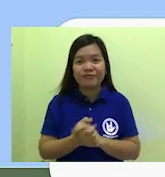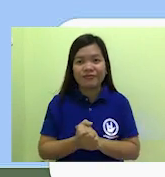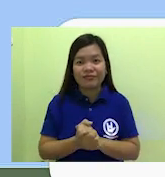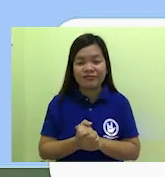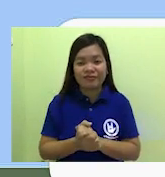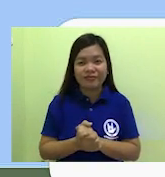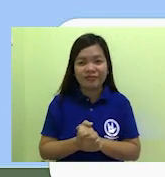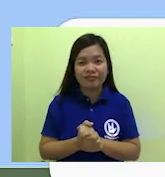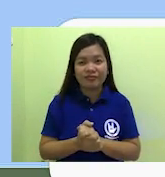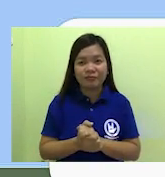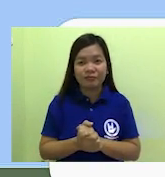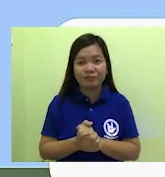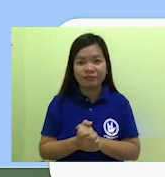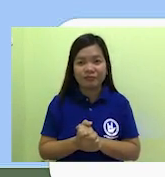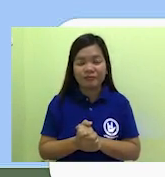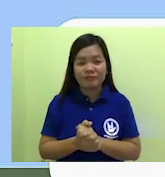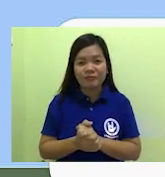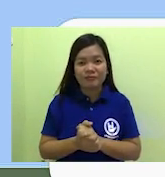values.